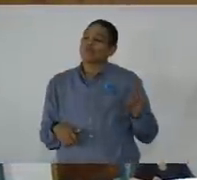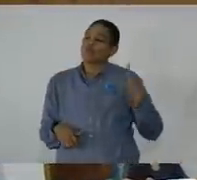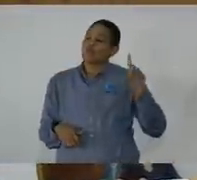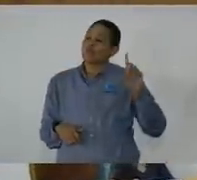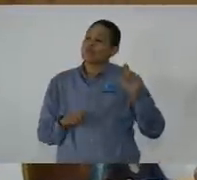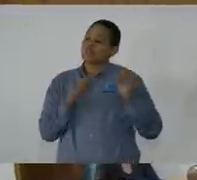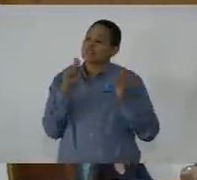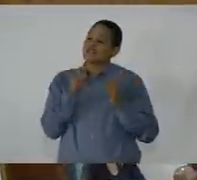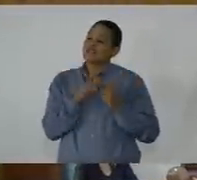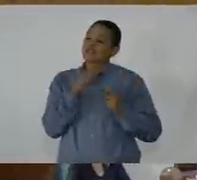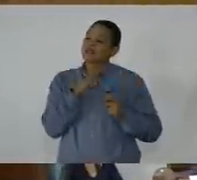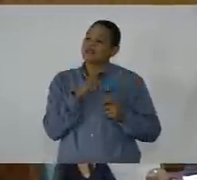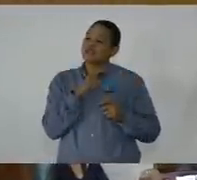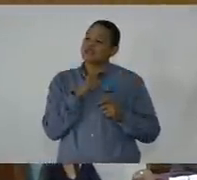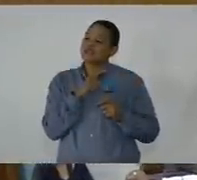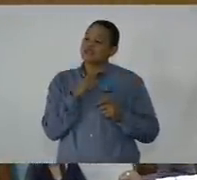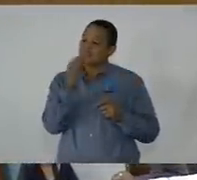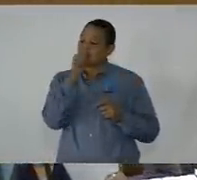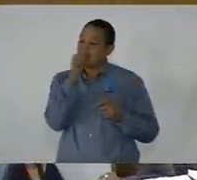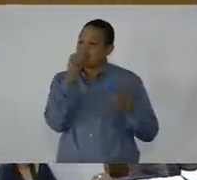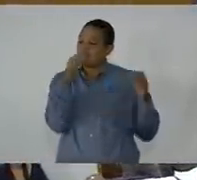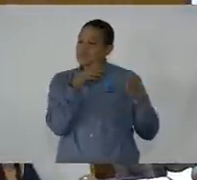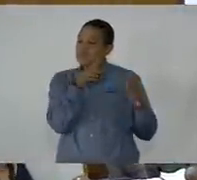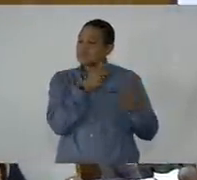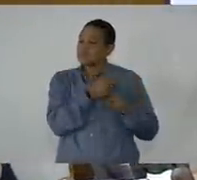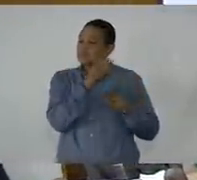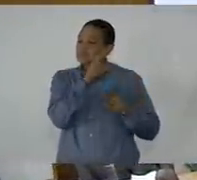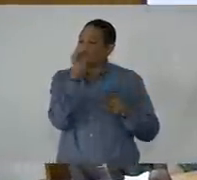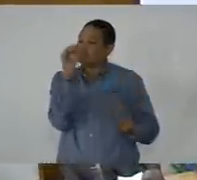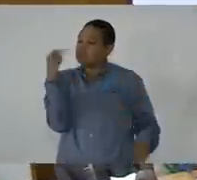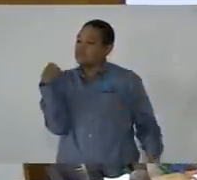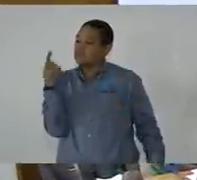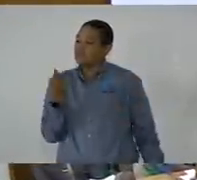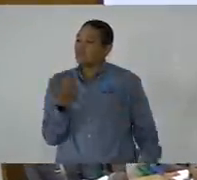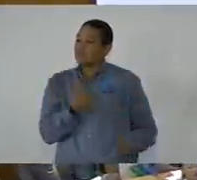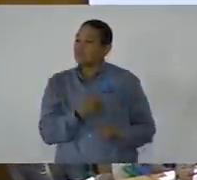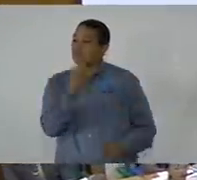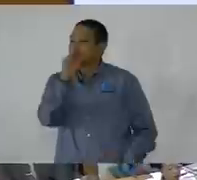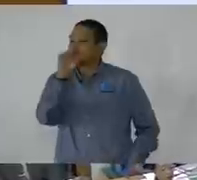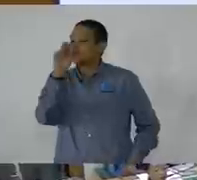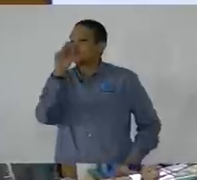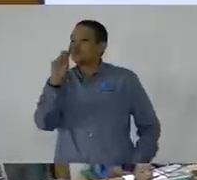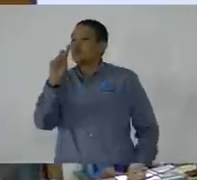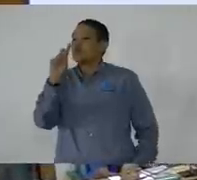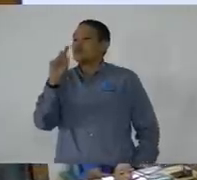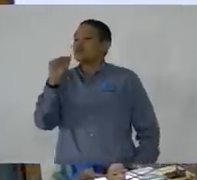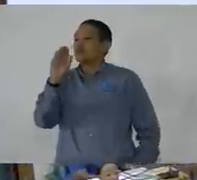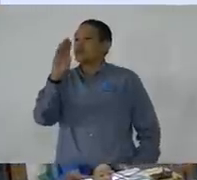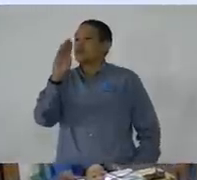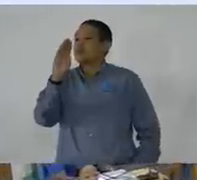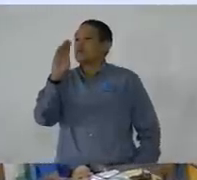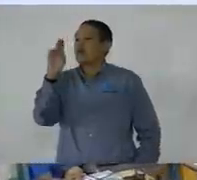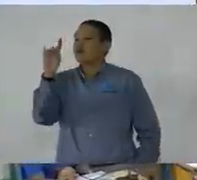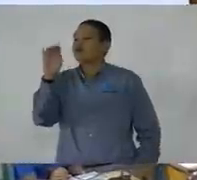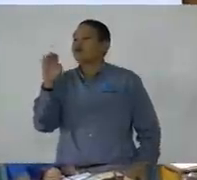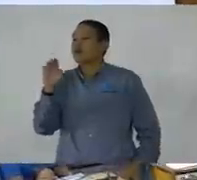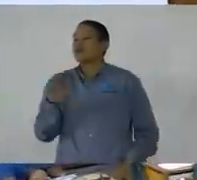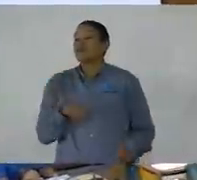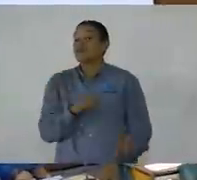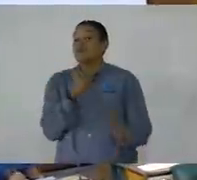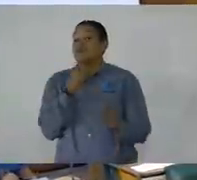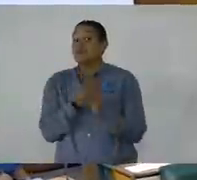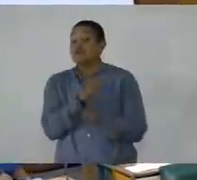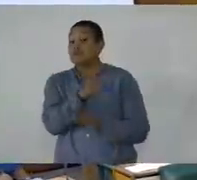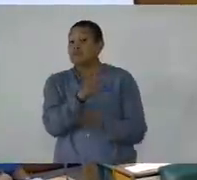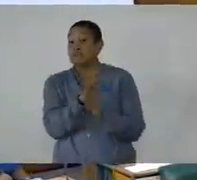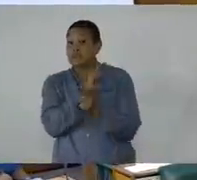particular private sector company so far, Noranda Bauxite, and we have also met with the Ministry of